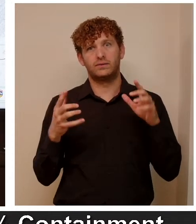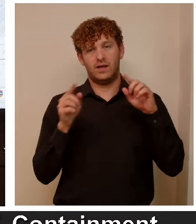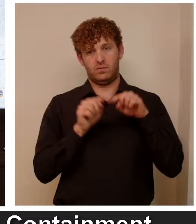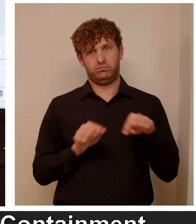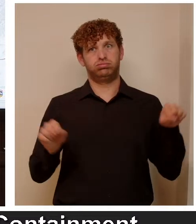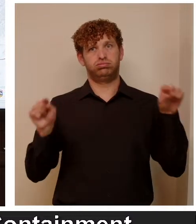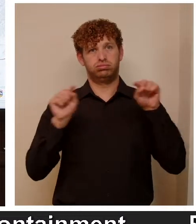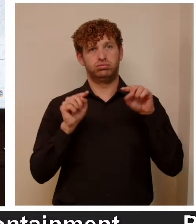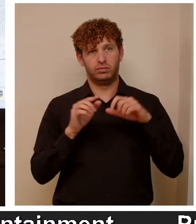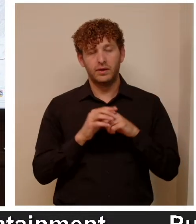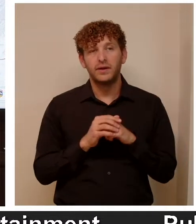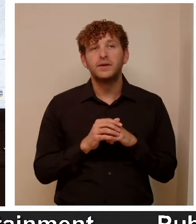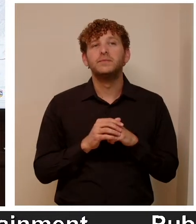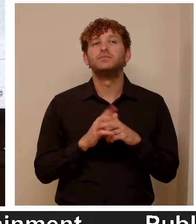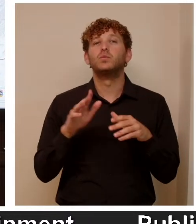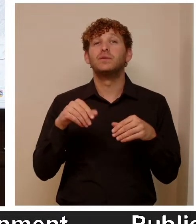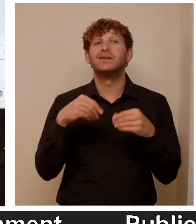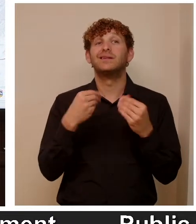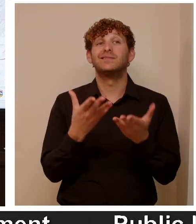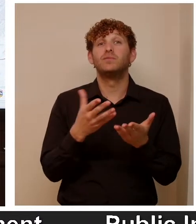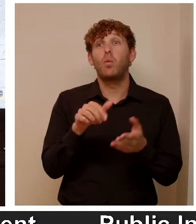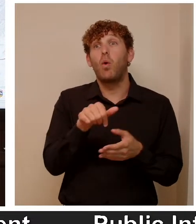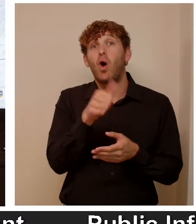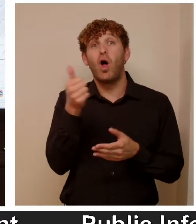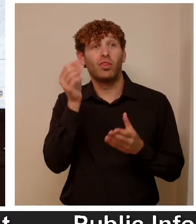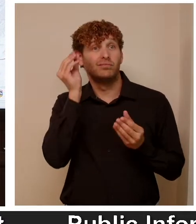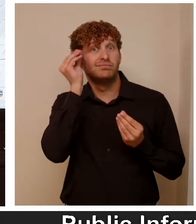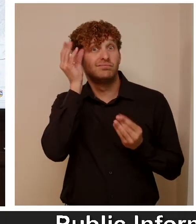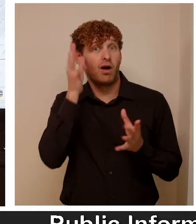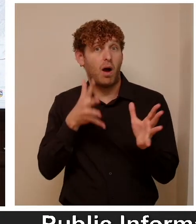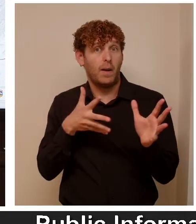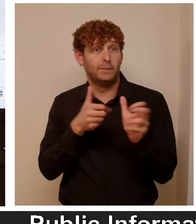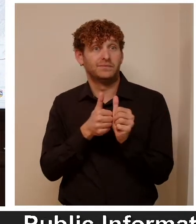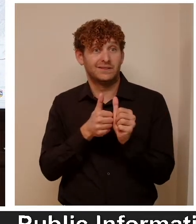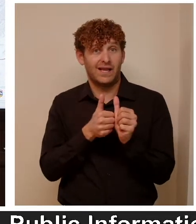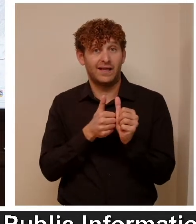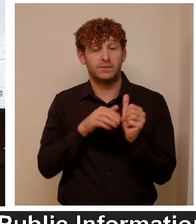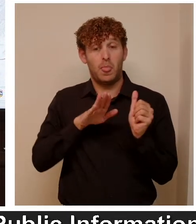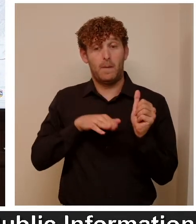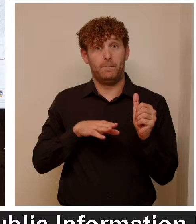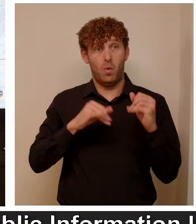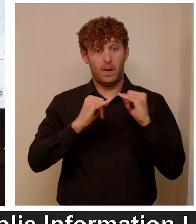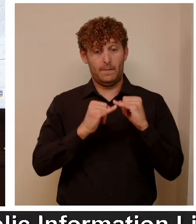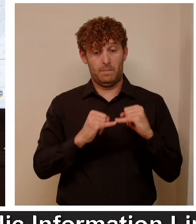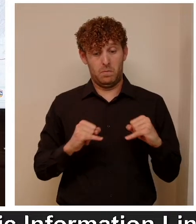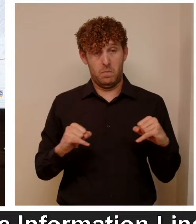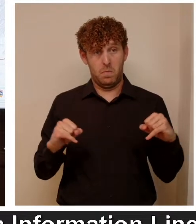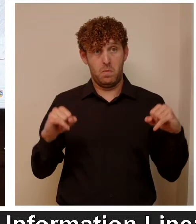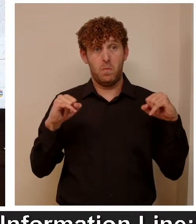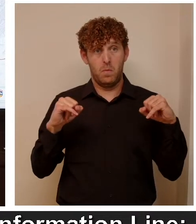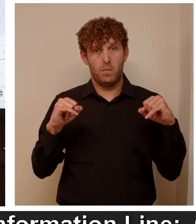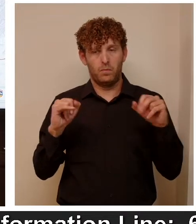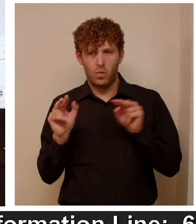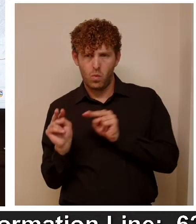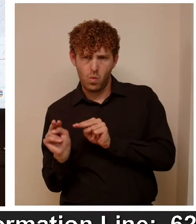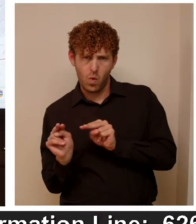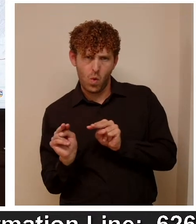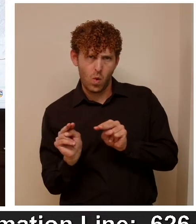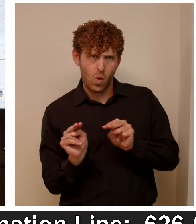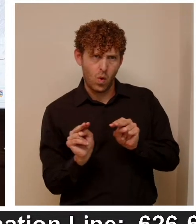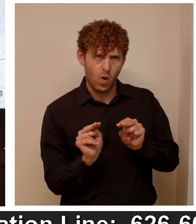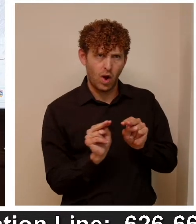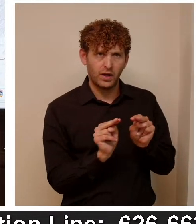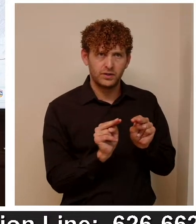operations update on the lower portion of the fire. We have been doing tactical patrol and moving resources around the